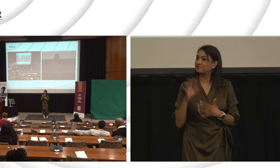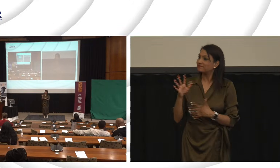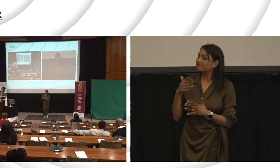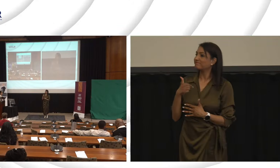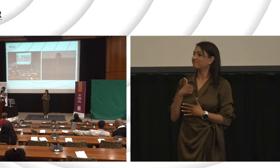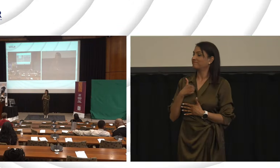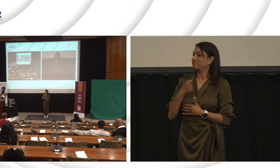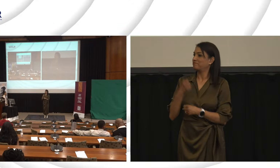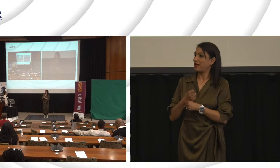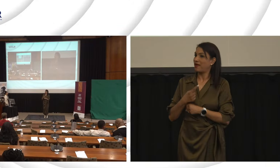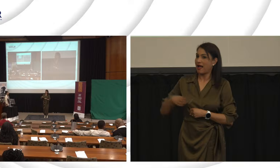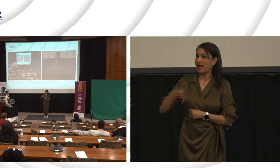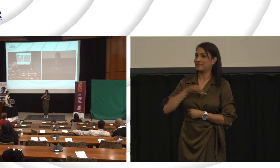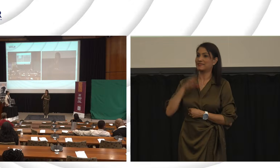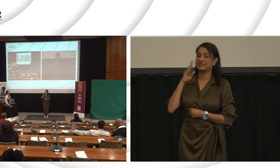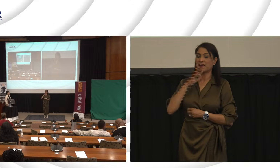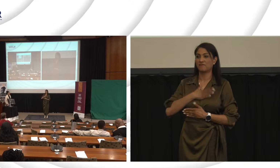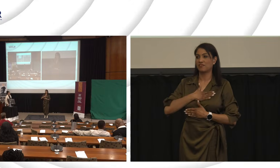Wow.